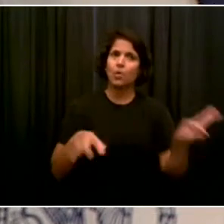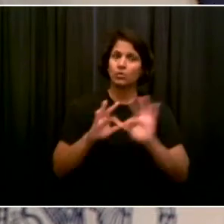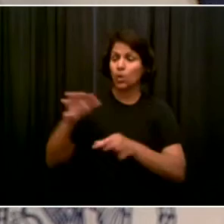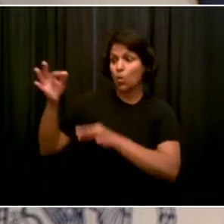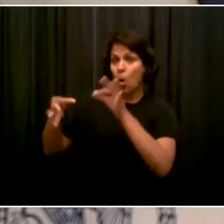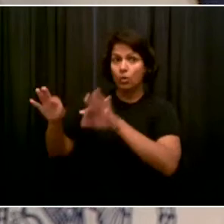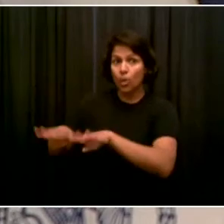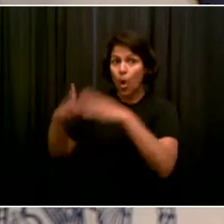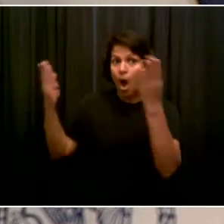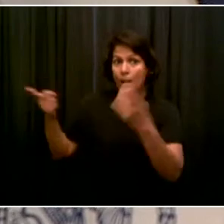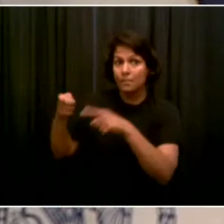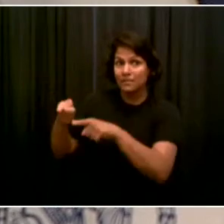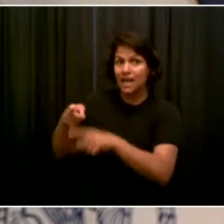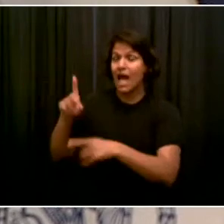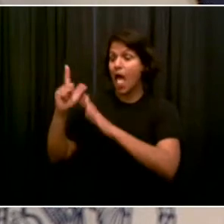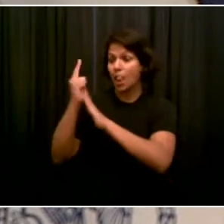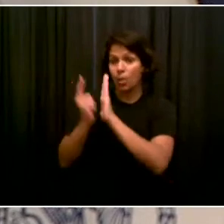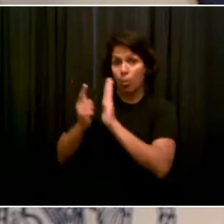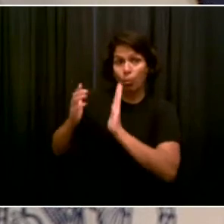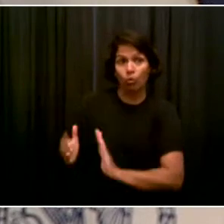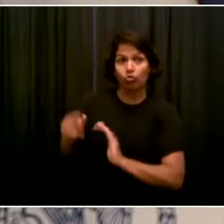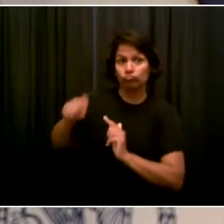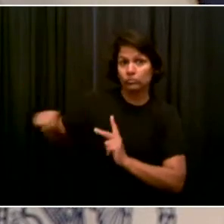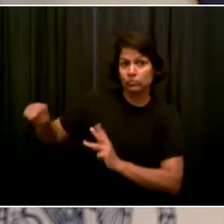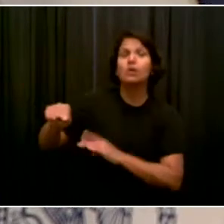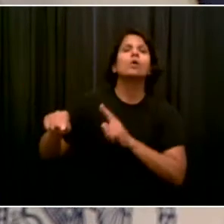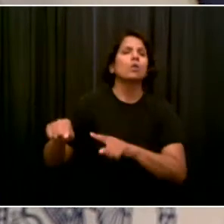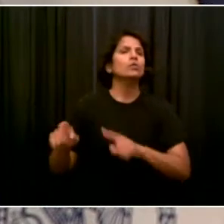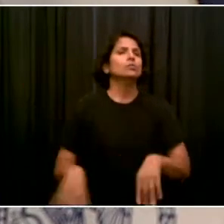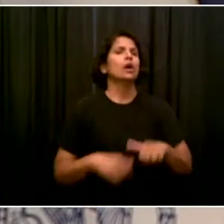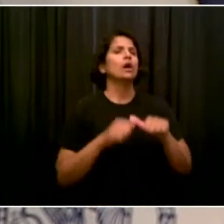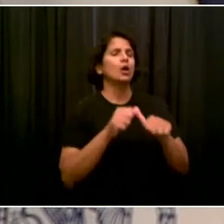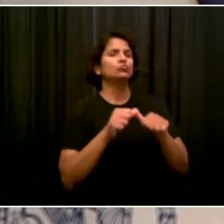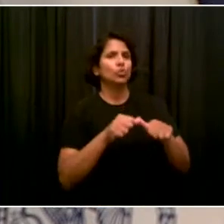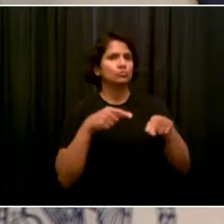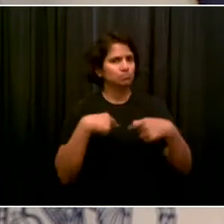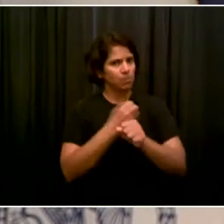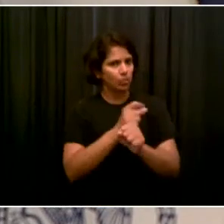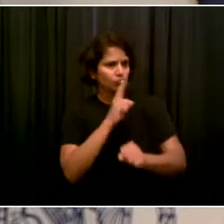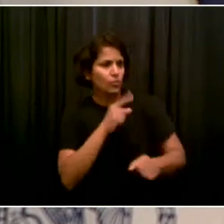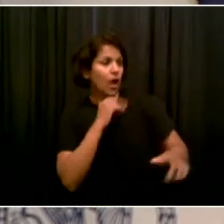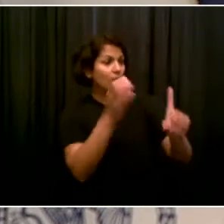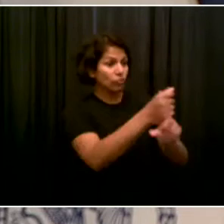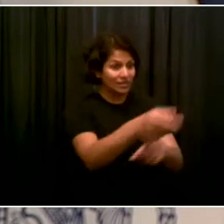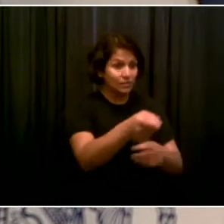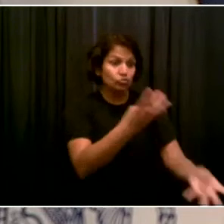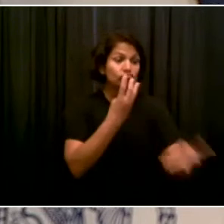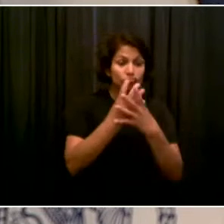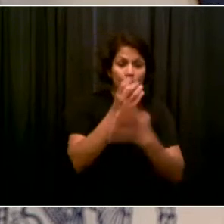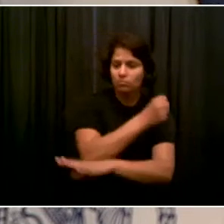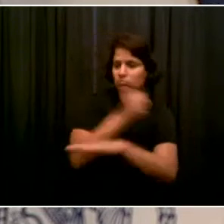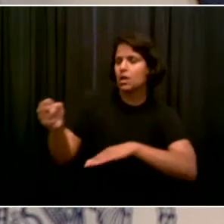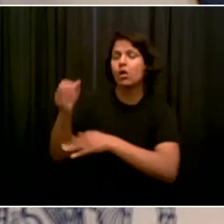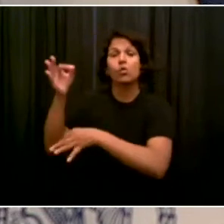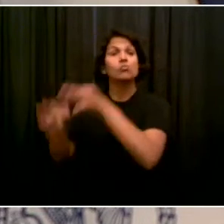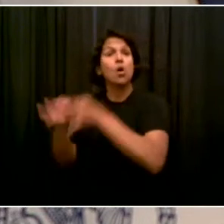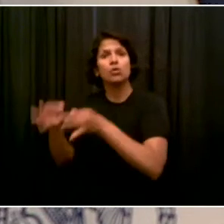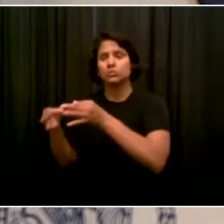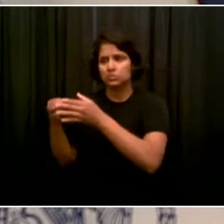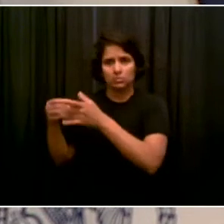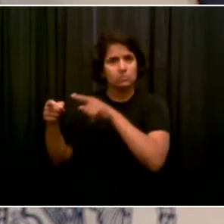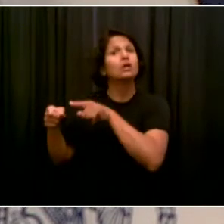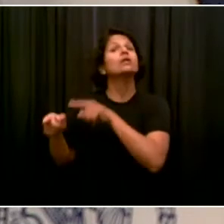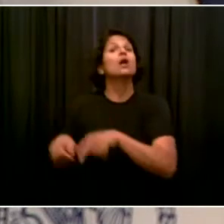safer literally every single day. And we'll have a lot more to say on this tomorrow when we go over the latest information in the fight against